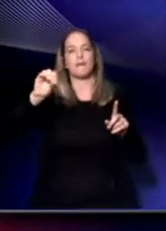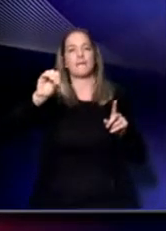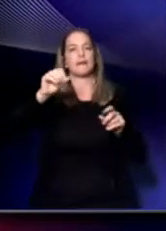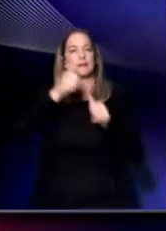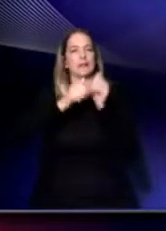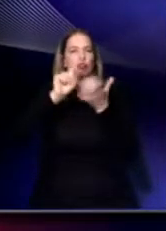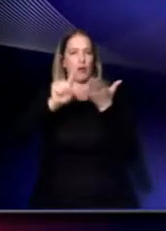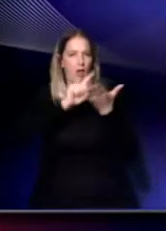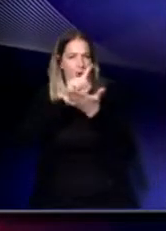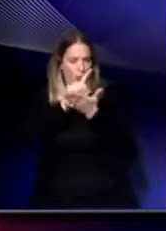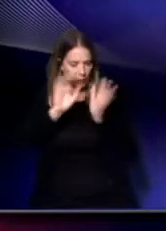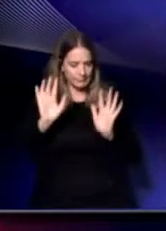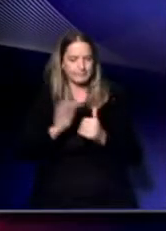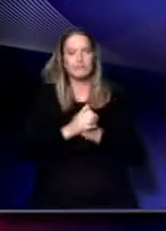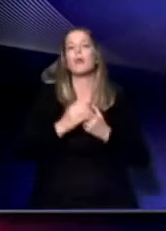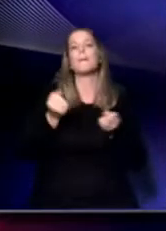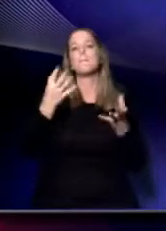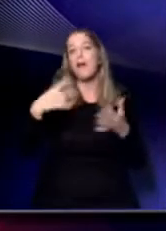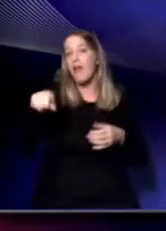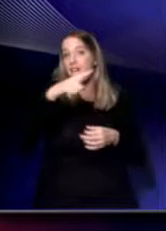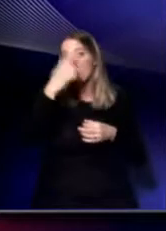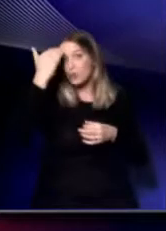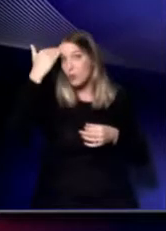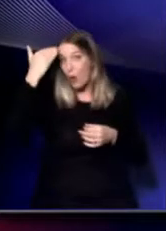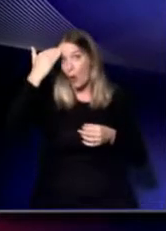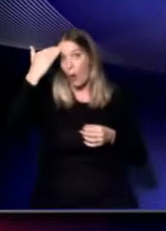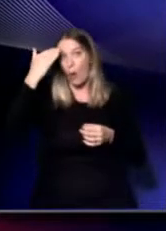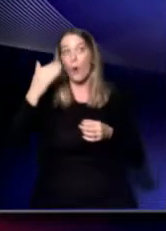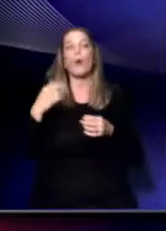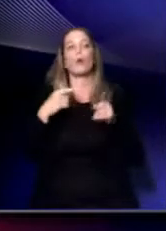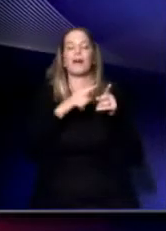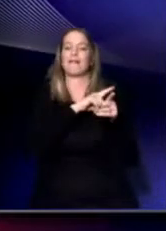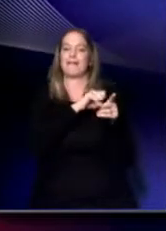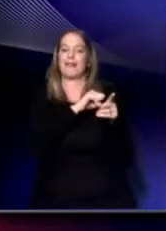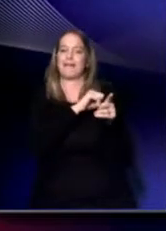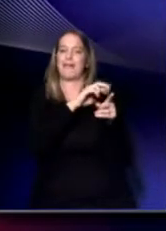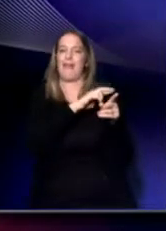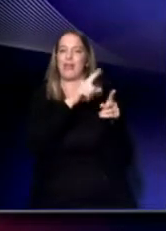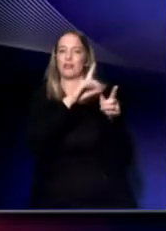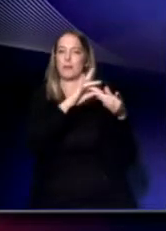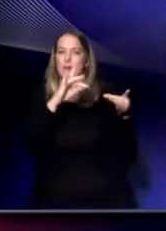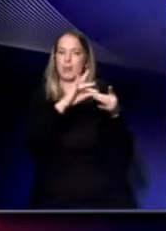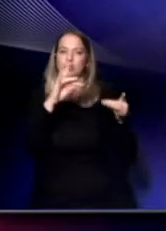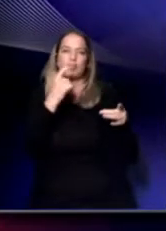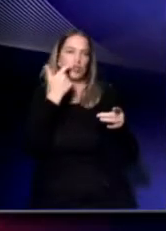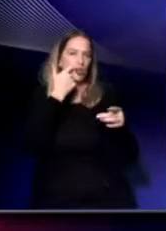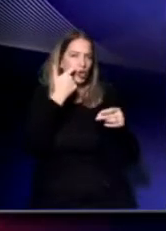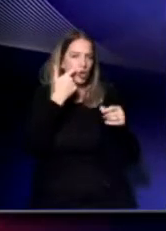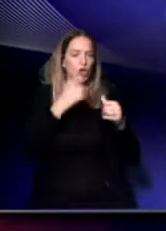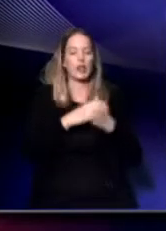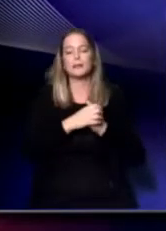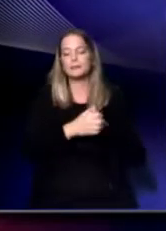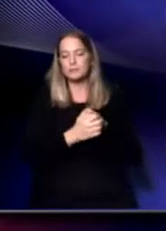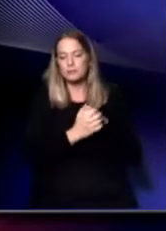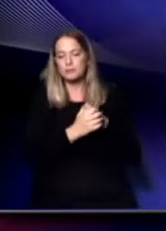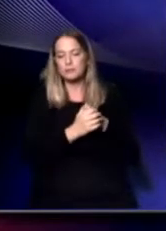Many of you know that, as Annette said earlier, I'm going off the board